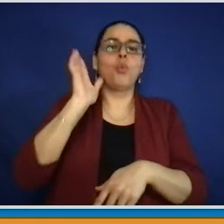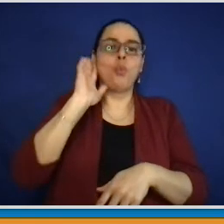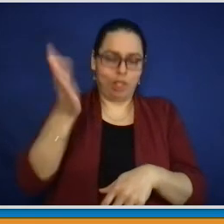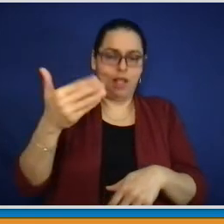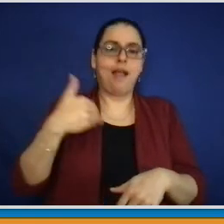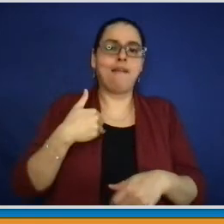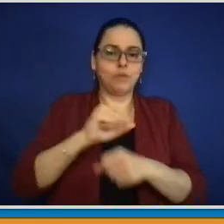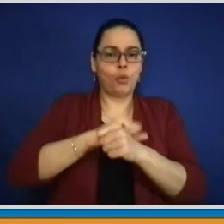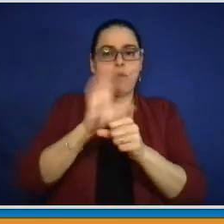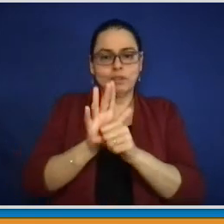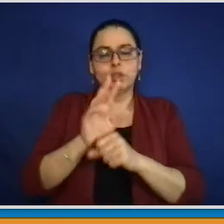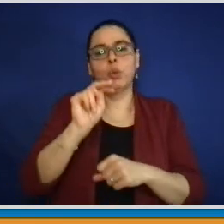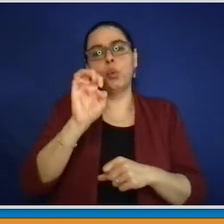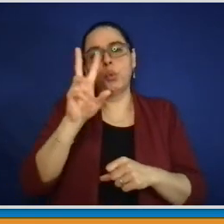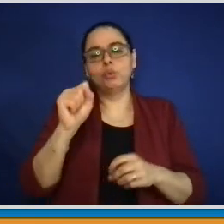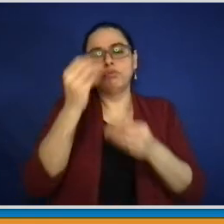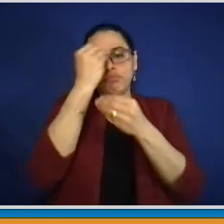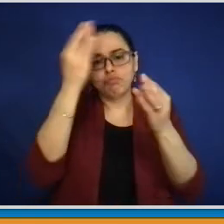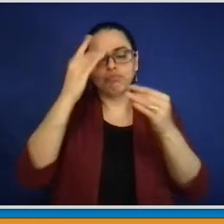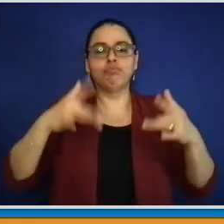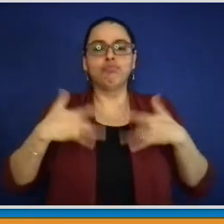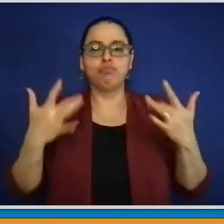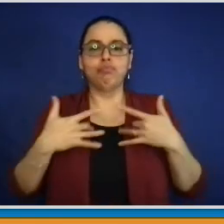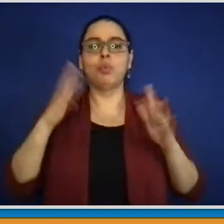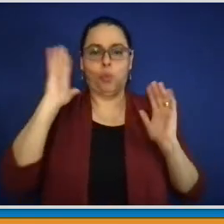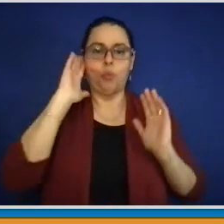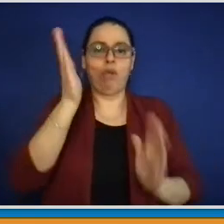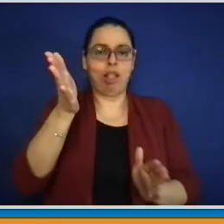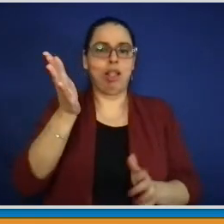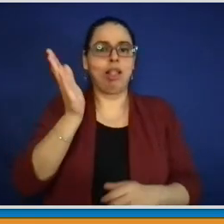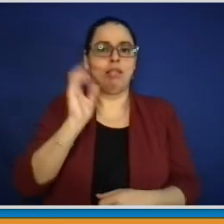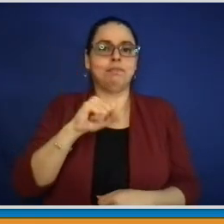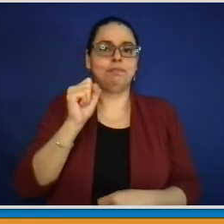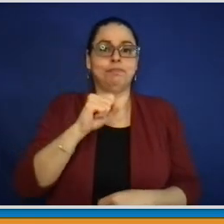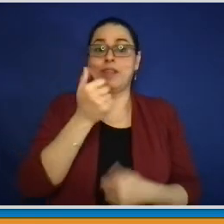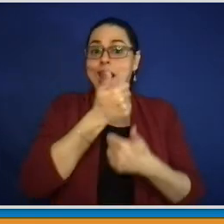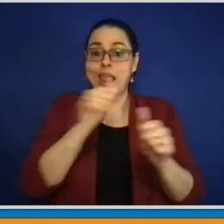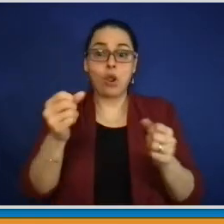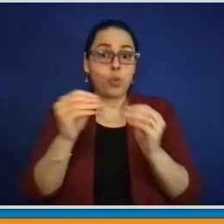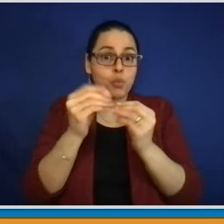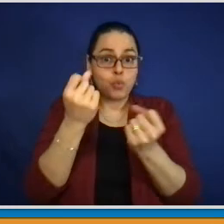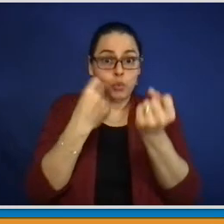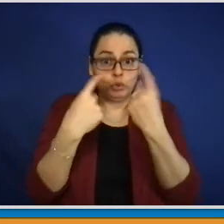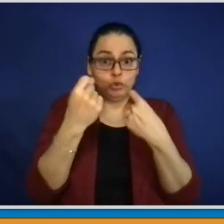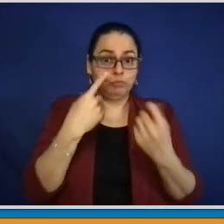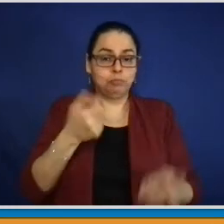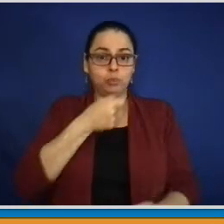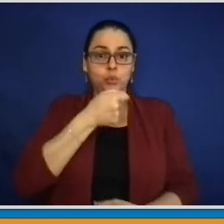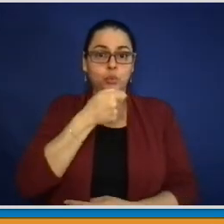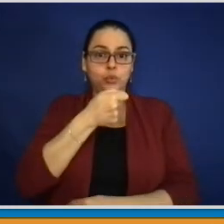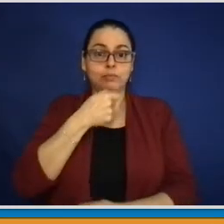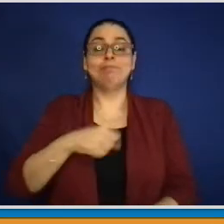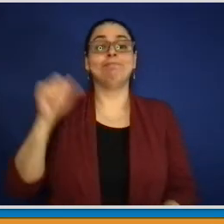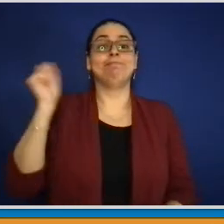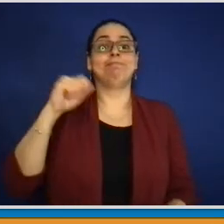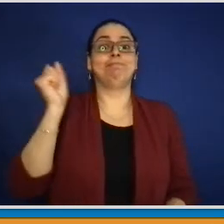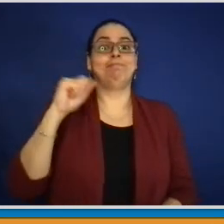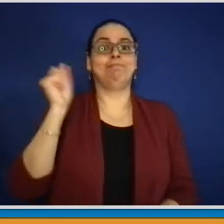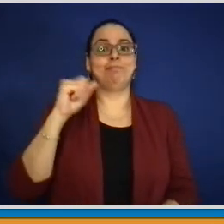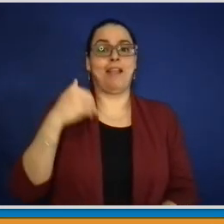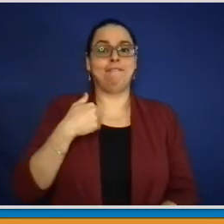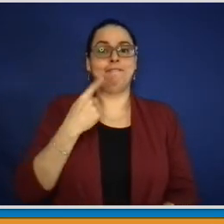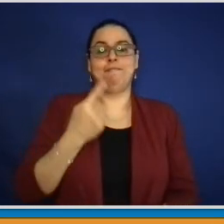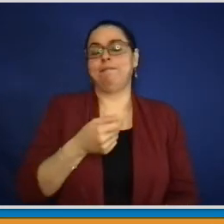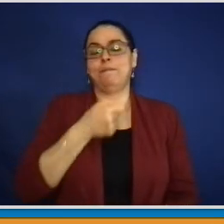any questions from our friends in the press. We do. We do. Catherine Chaffee. So our first question comes from Samantha Crawford from News